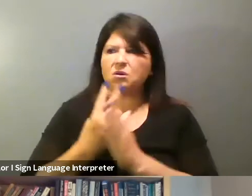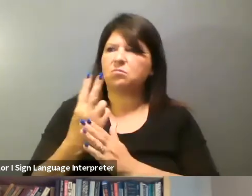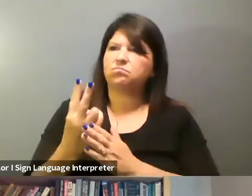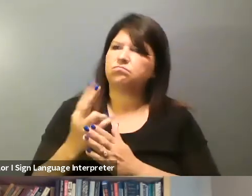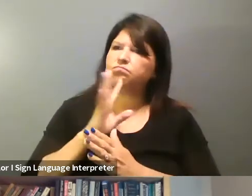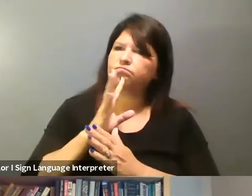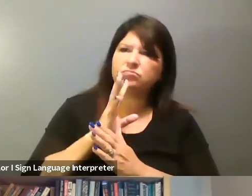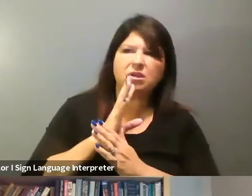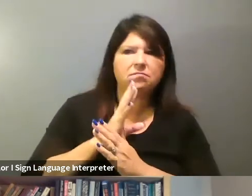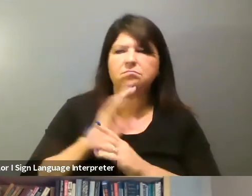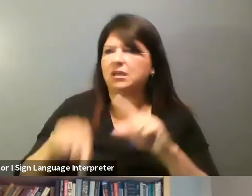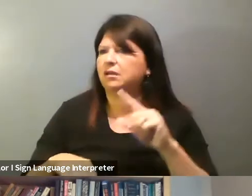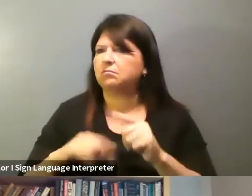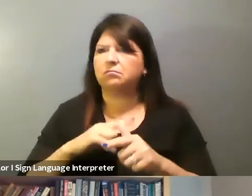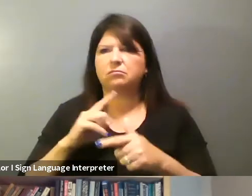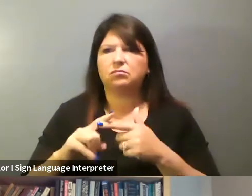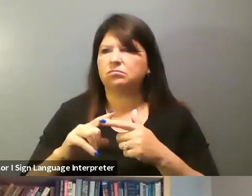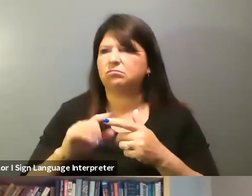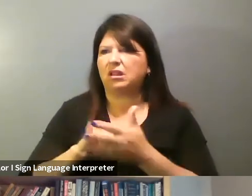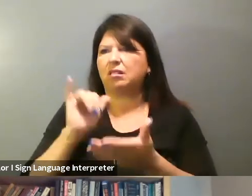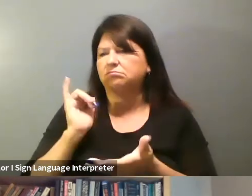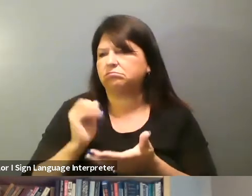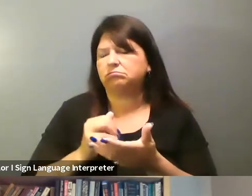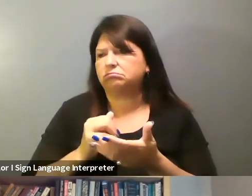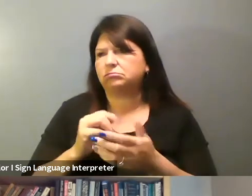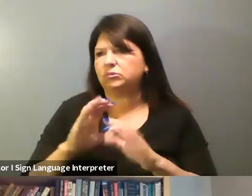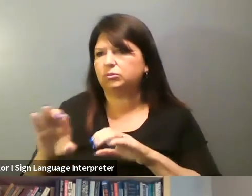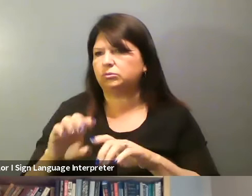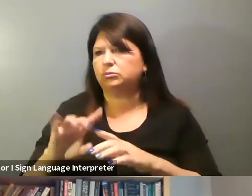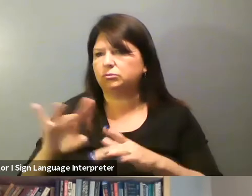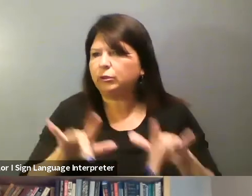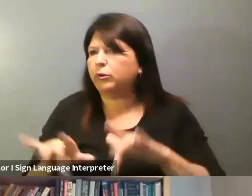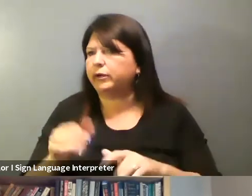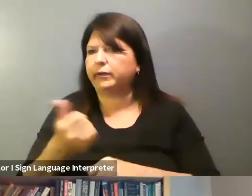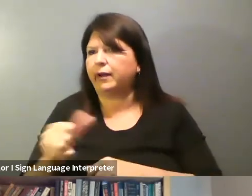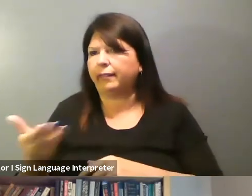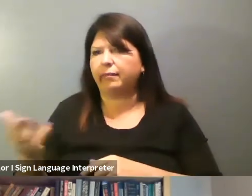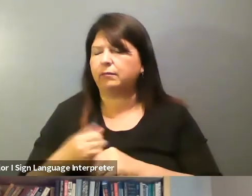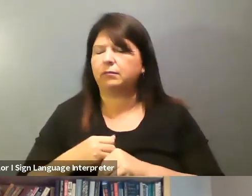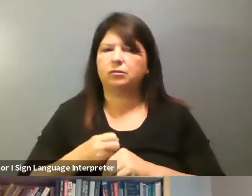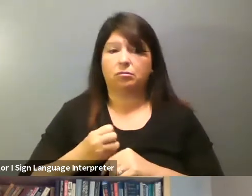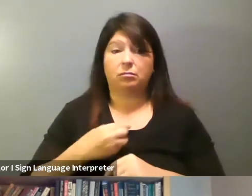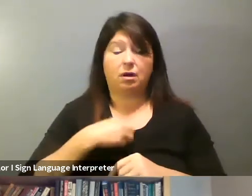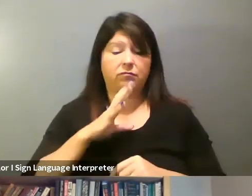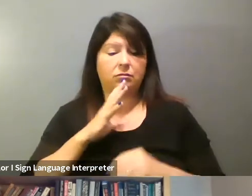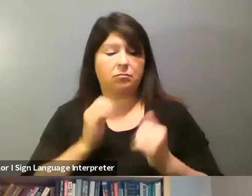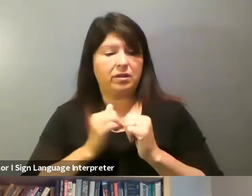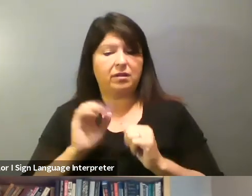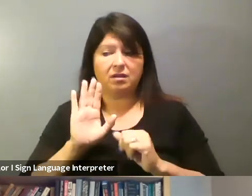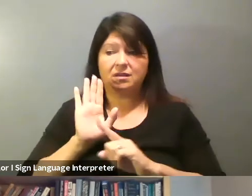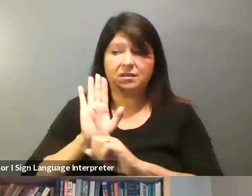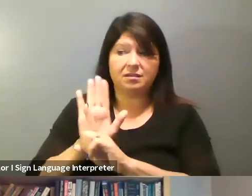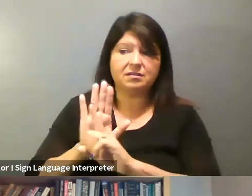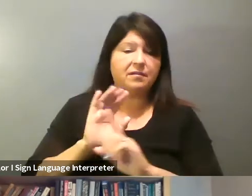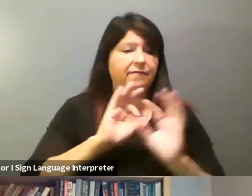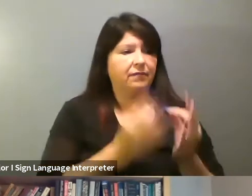2003. And it's not just me. I've spoken to other people that have been in touch with his family. Like the Bureau of Prisons